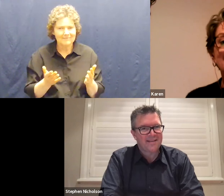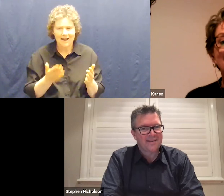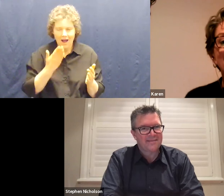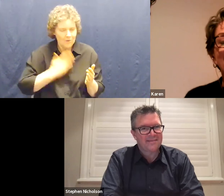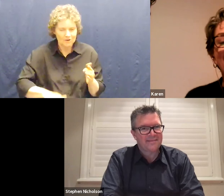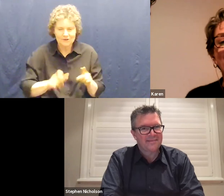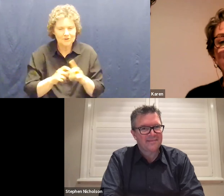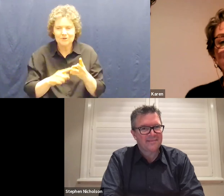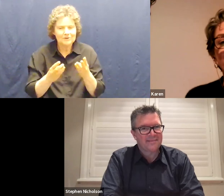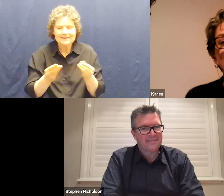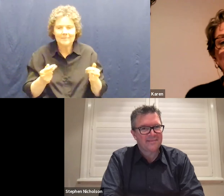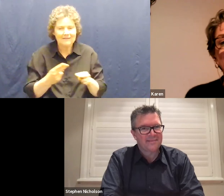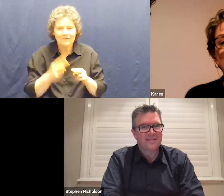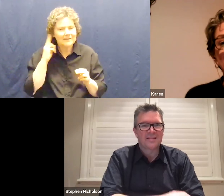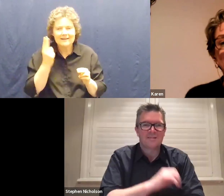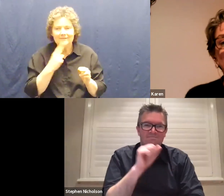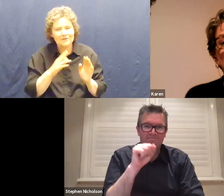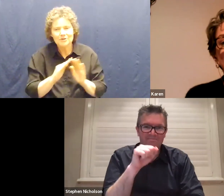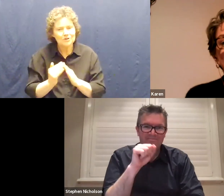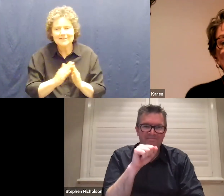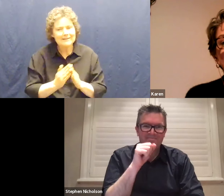community. I